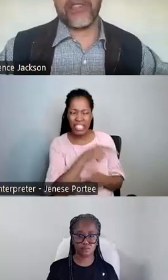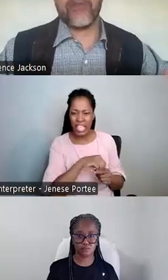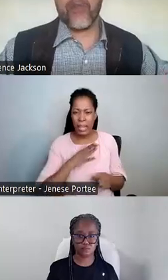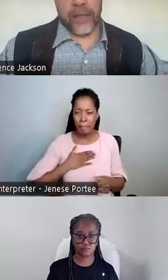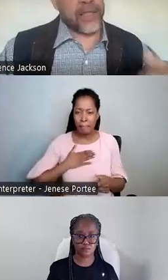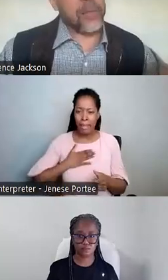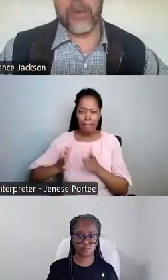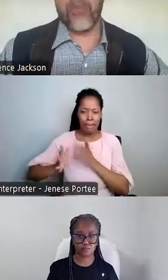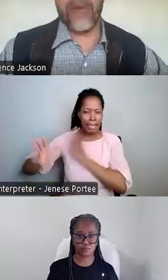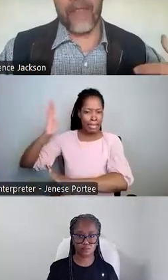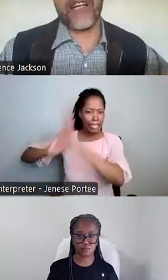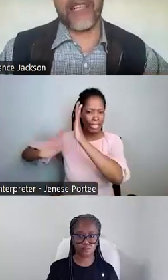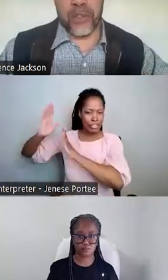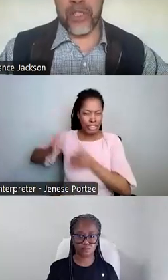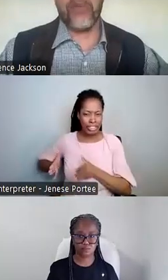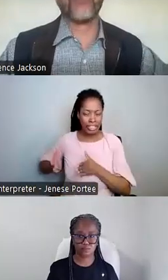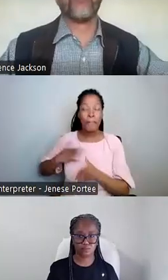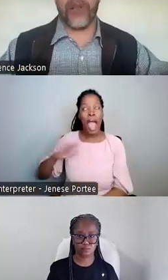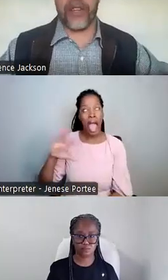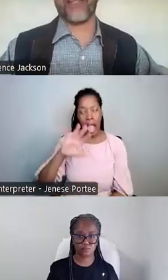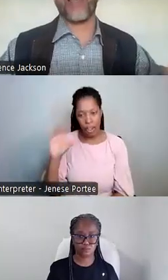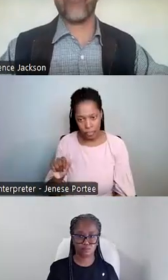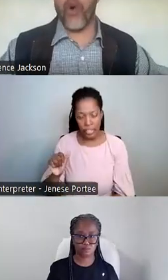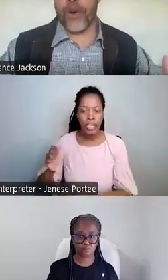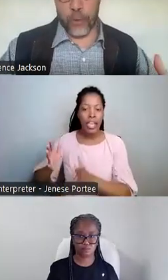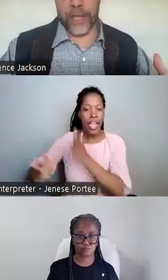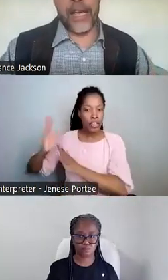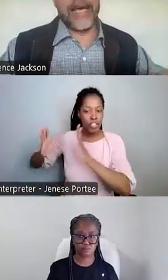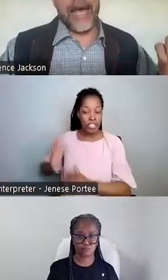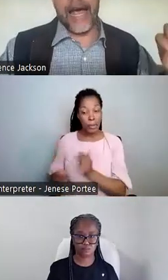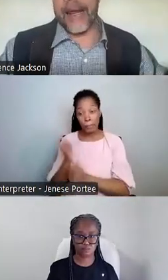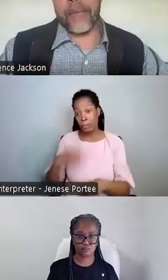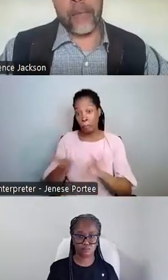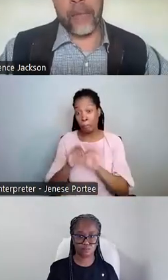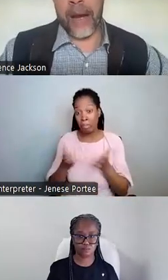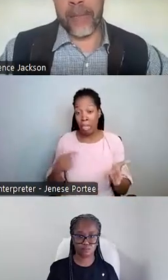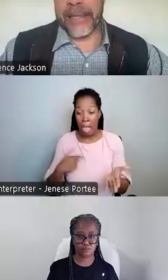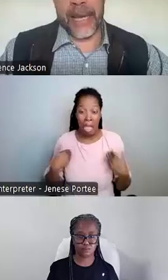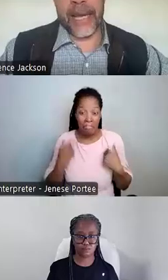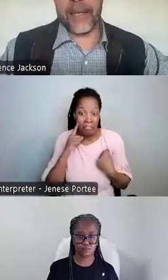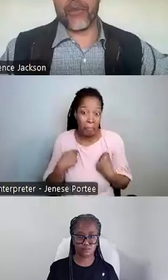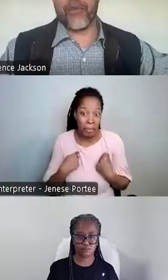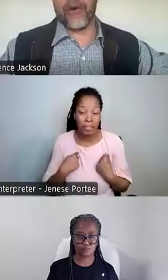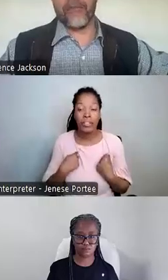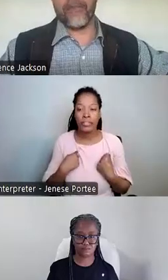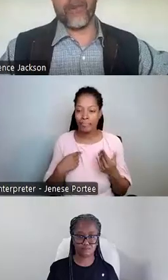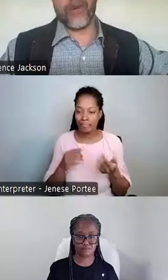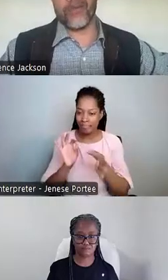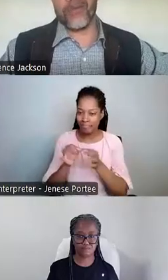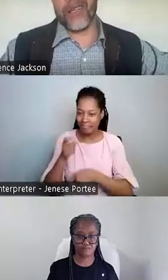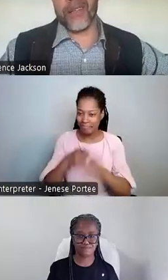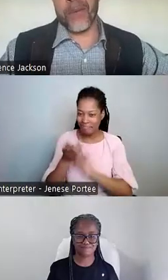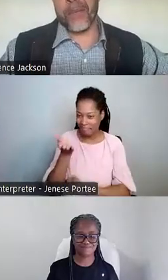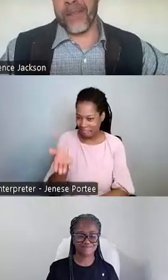ancestry is like, that's the most, my African ancestry is the most important thing that I have going for me. And my dad is from,